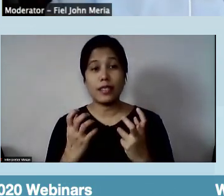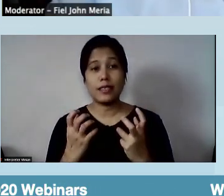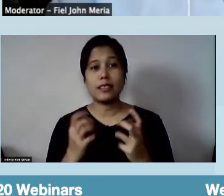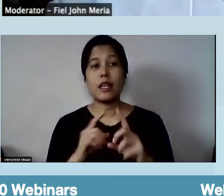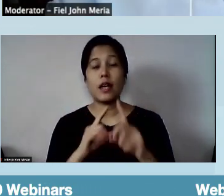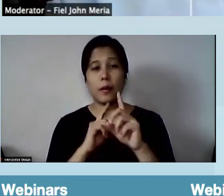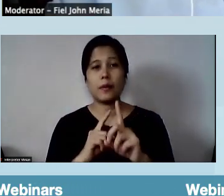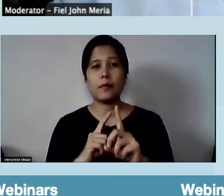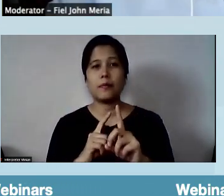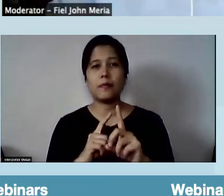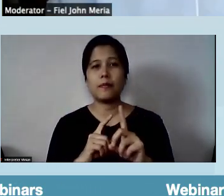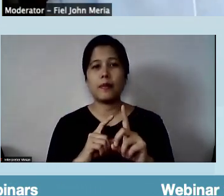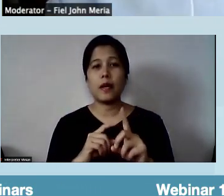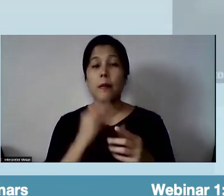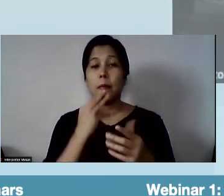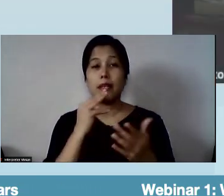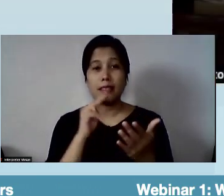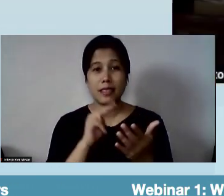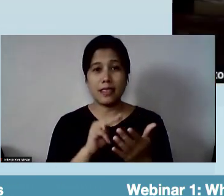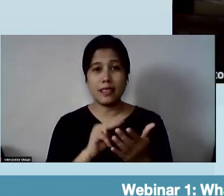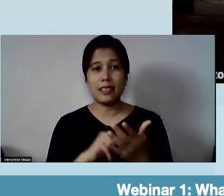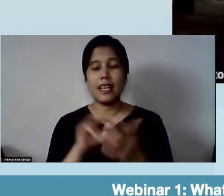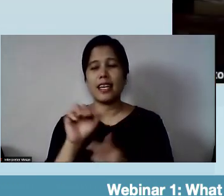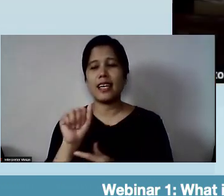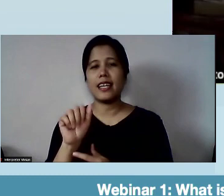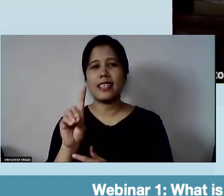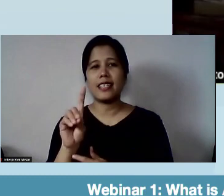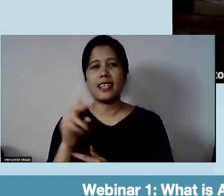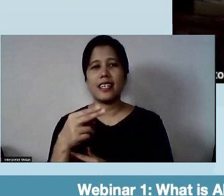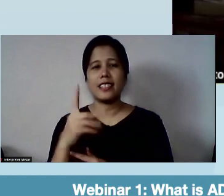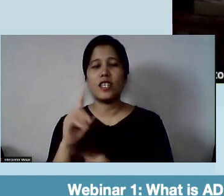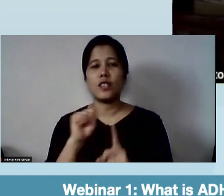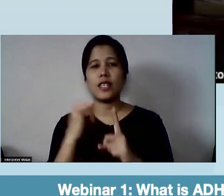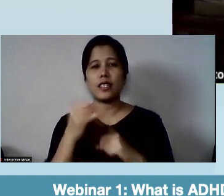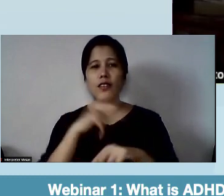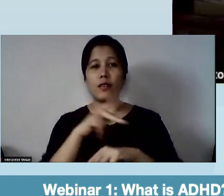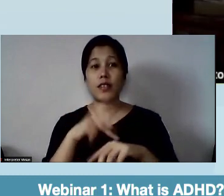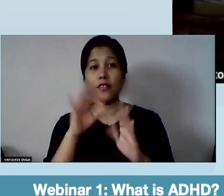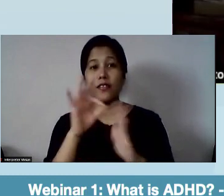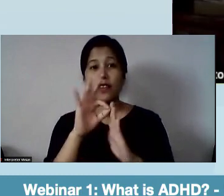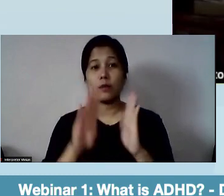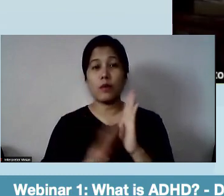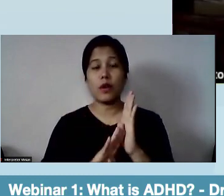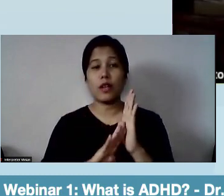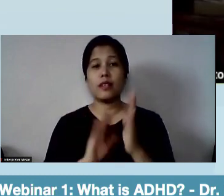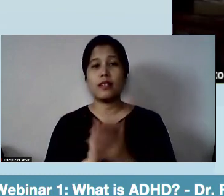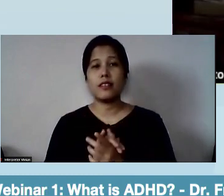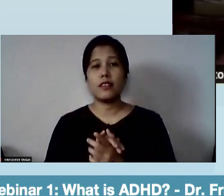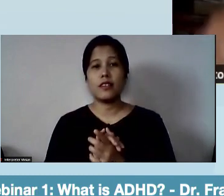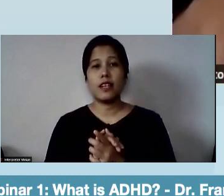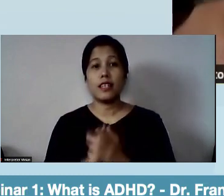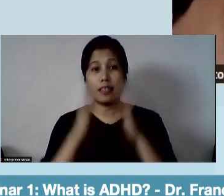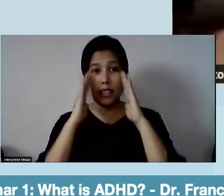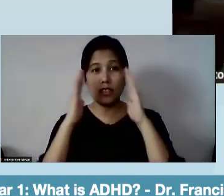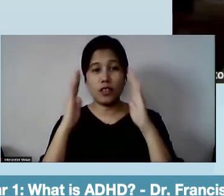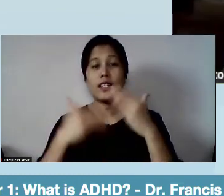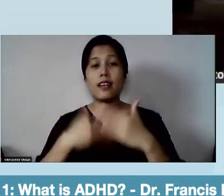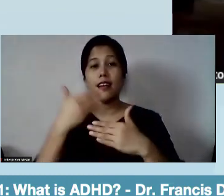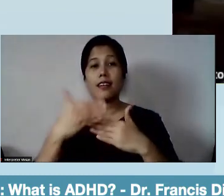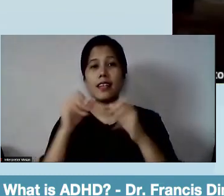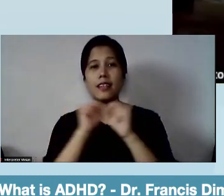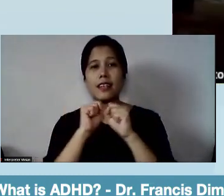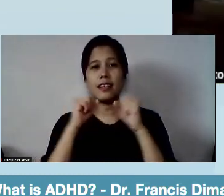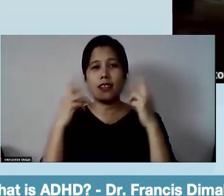question, please just message it to the ADHD Society of the Philippines Facebook page, okay? As well as stay tuned for our next seminar,